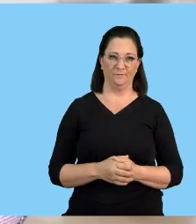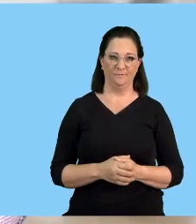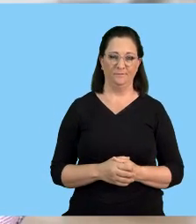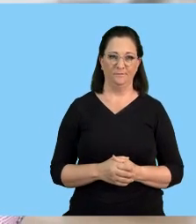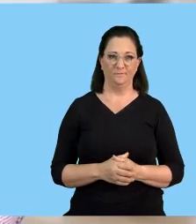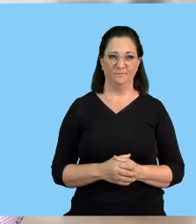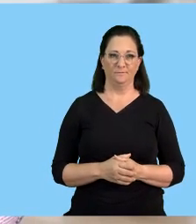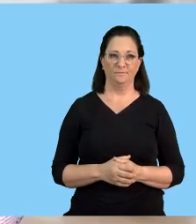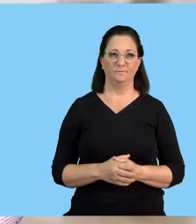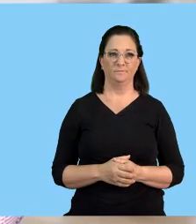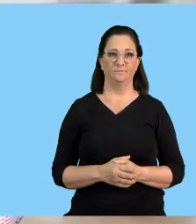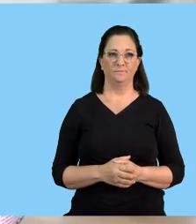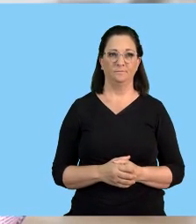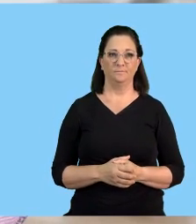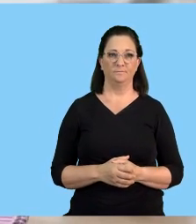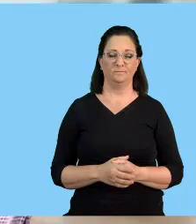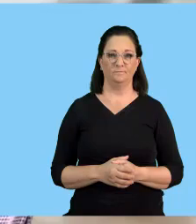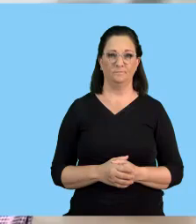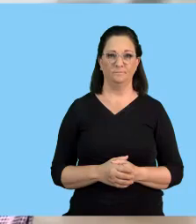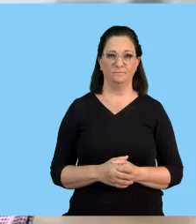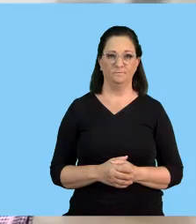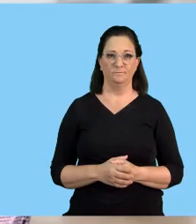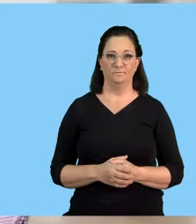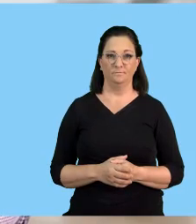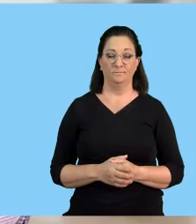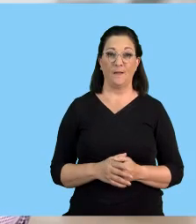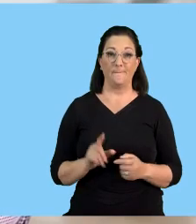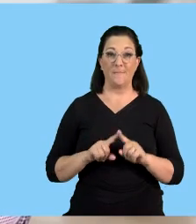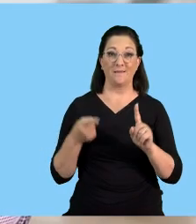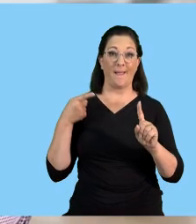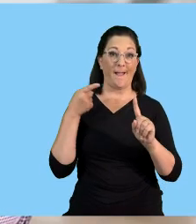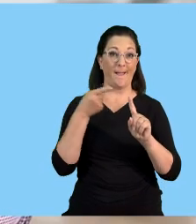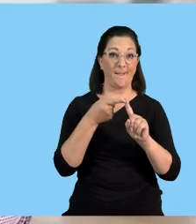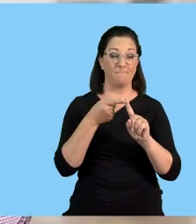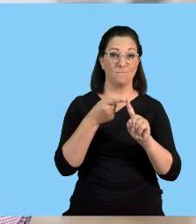strategy. Can I move on? Right. So the aim,